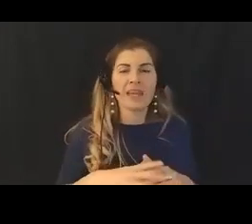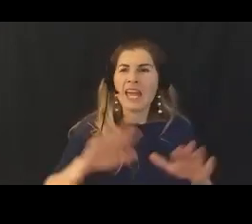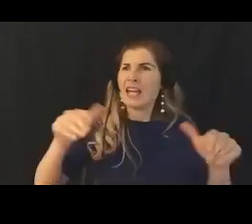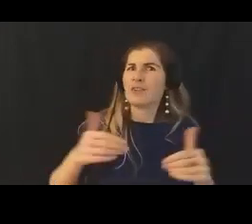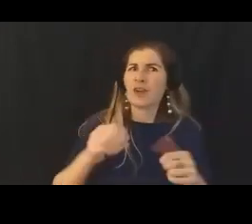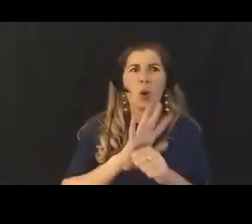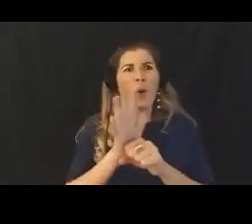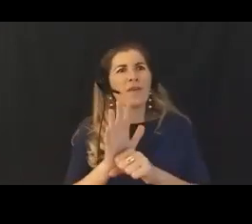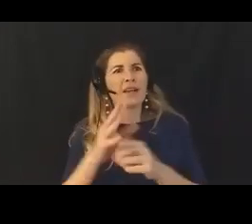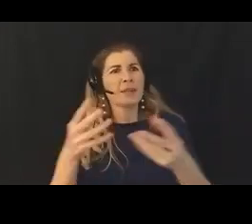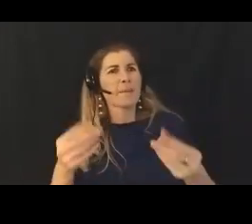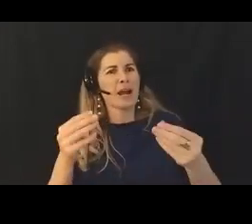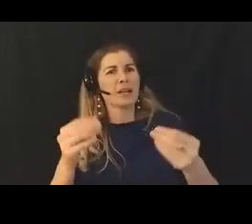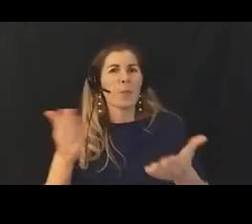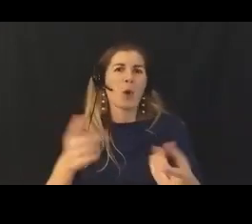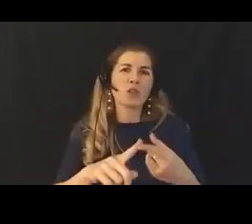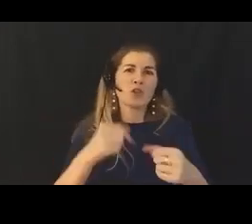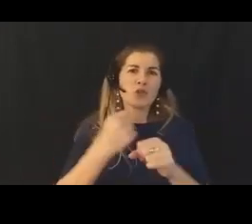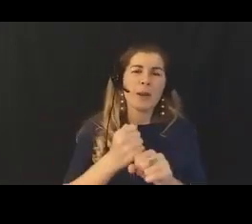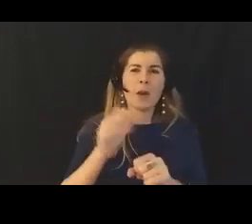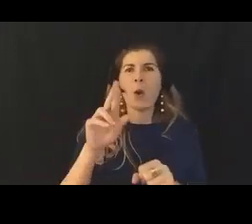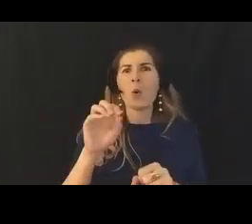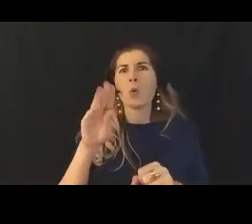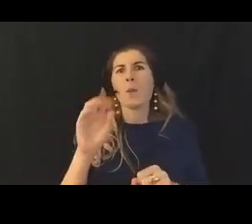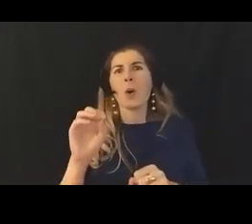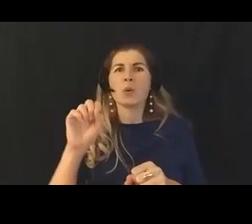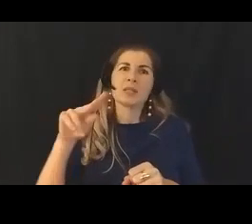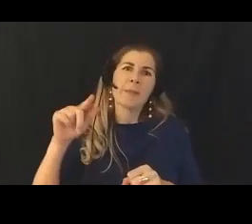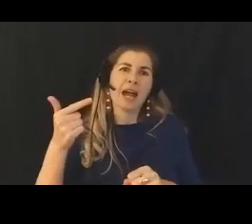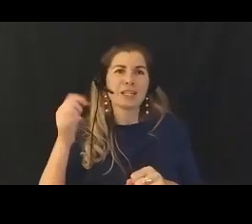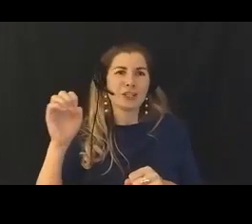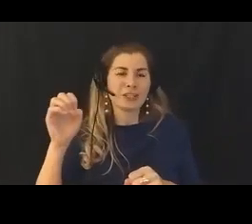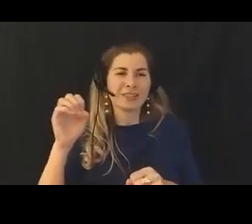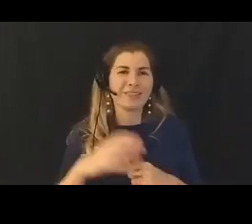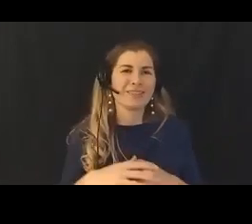the COVID Sponge, brought to you by the creators of the Robo Sponge.